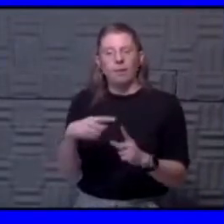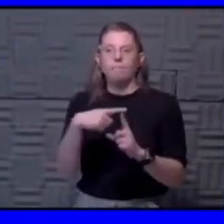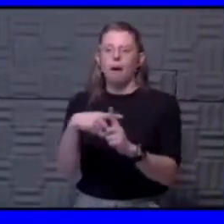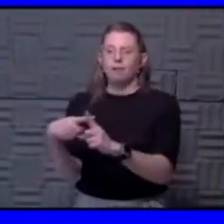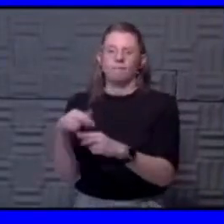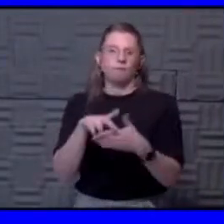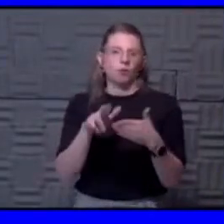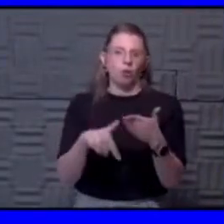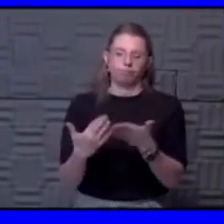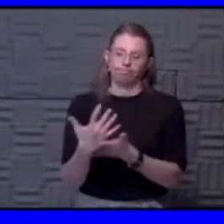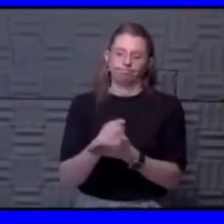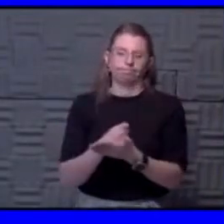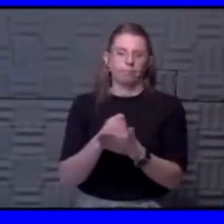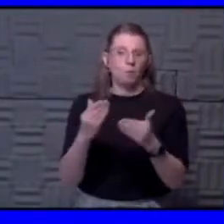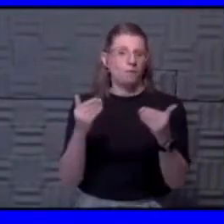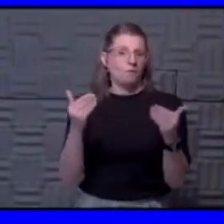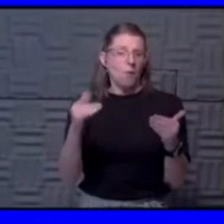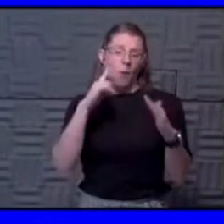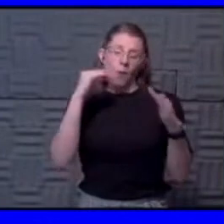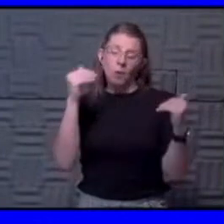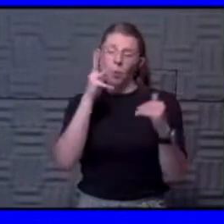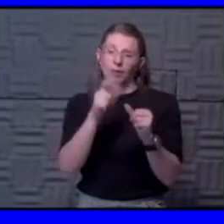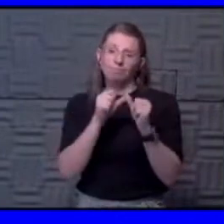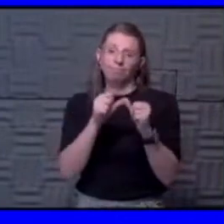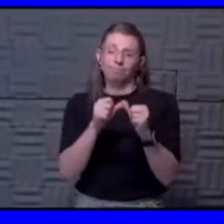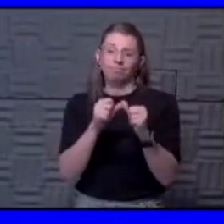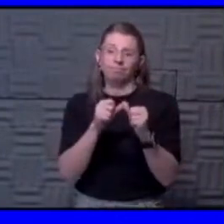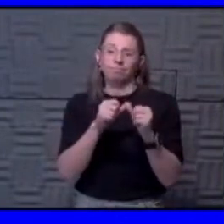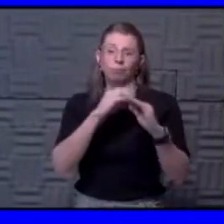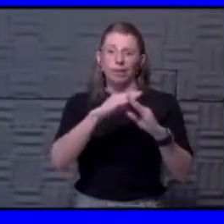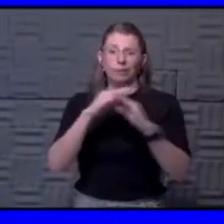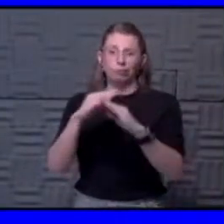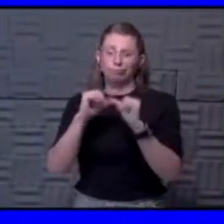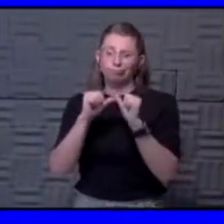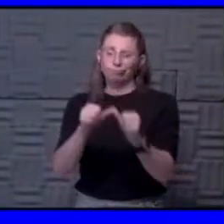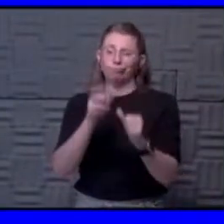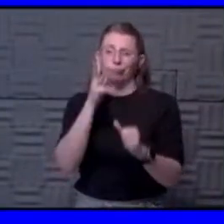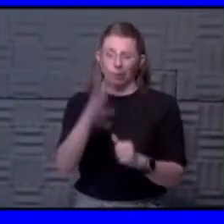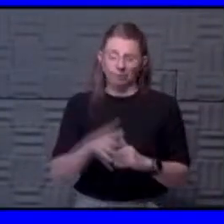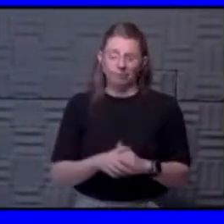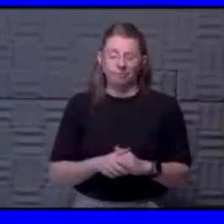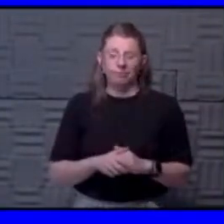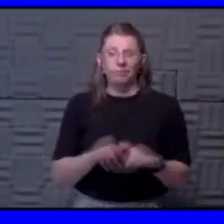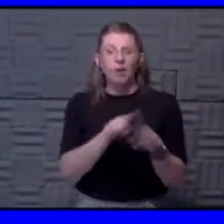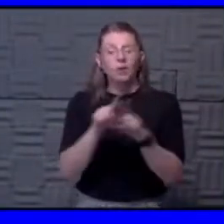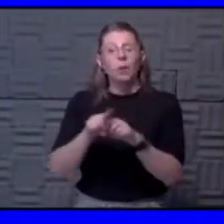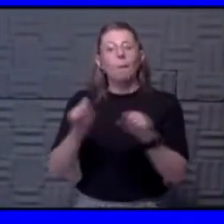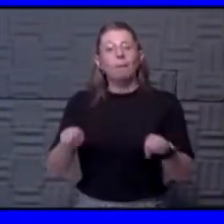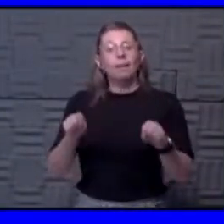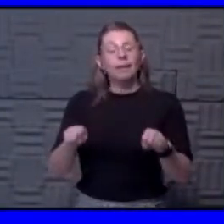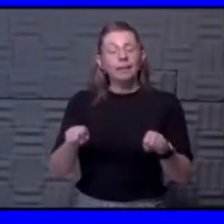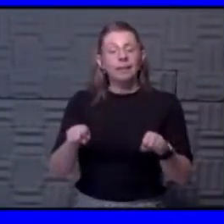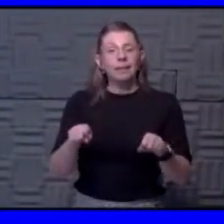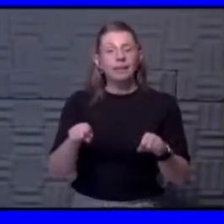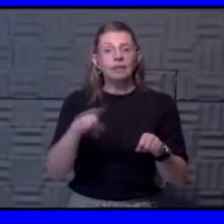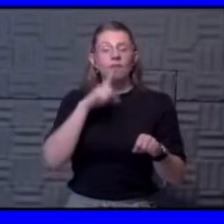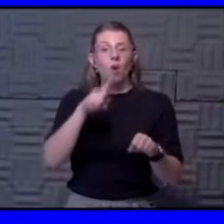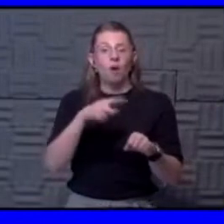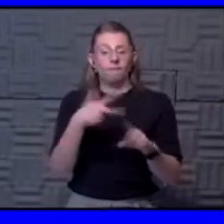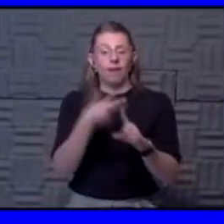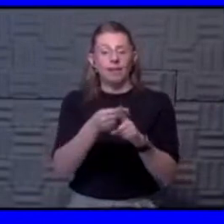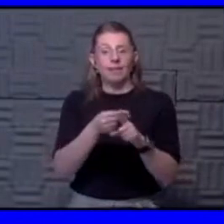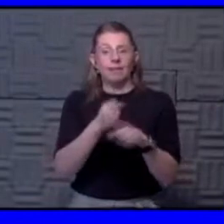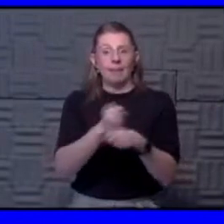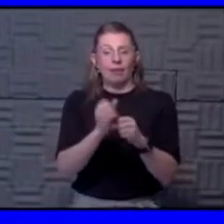positive. So moving forward, hopefully we will continue to gain protection from those. But also we have the ability to, the vaccine makers have